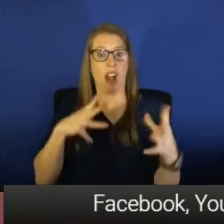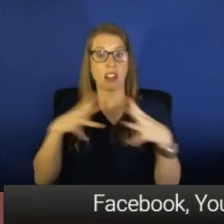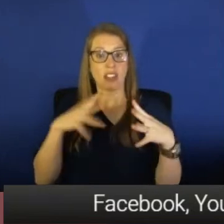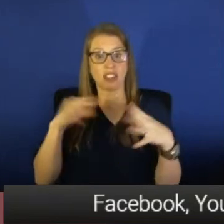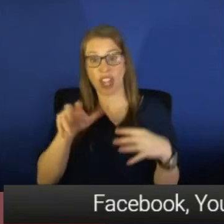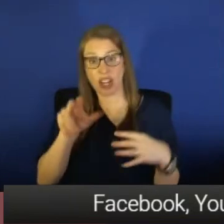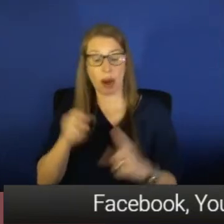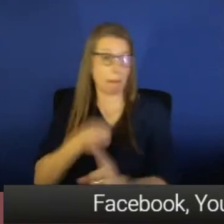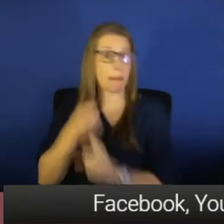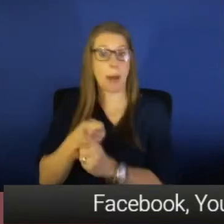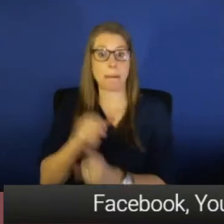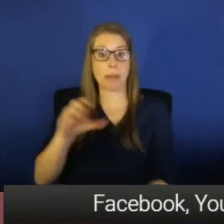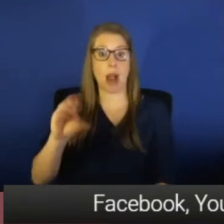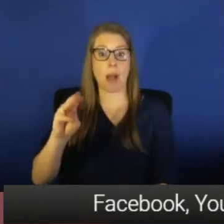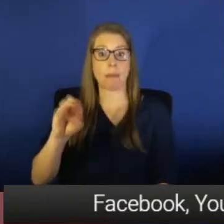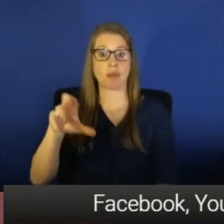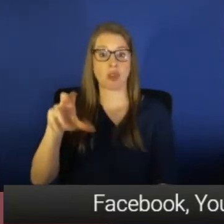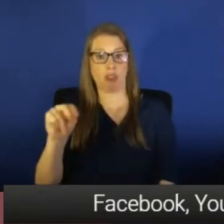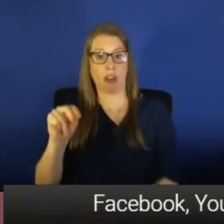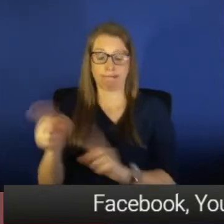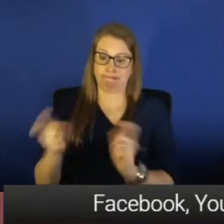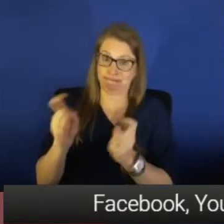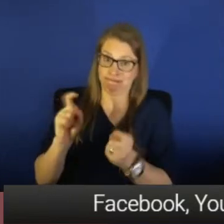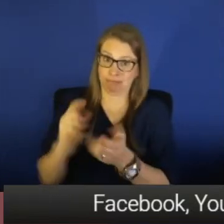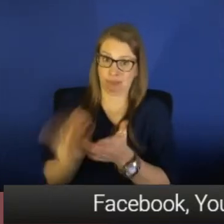kind of go into a whole new phase of